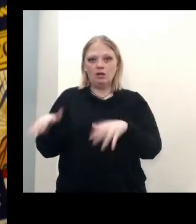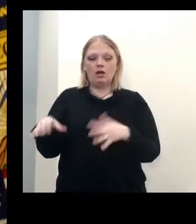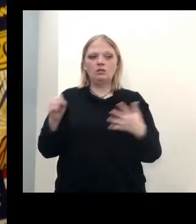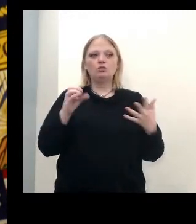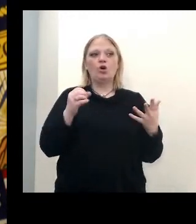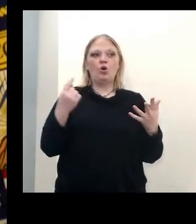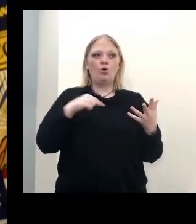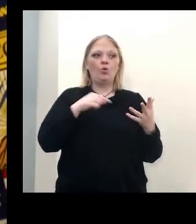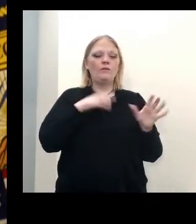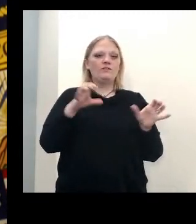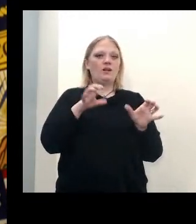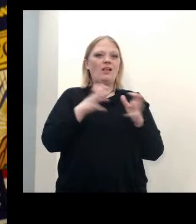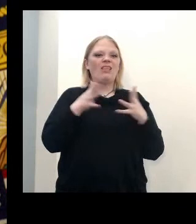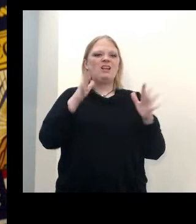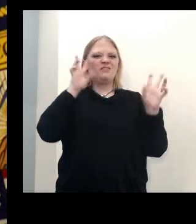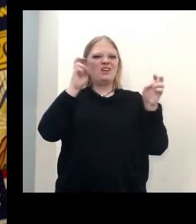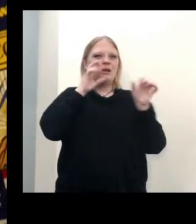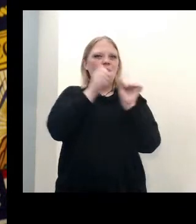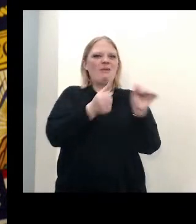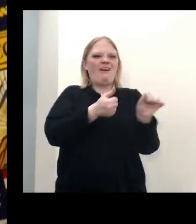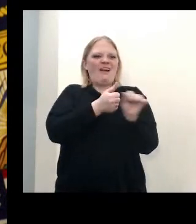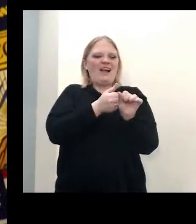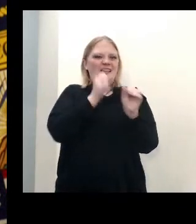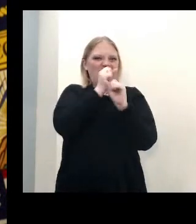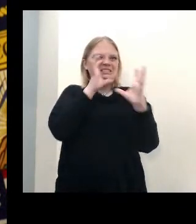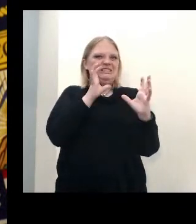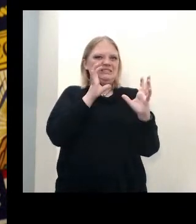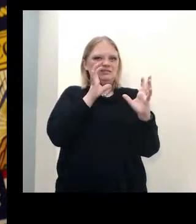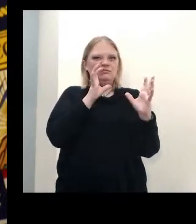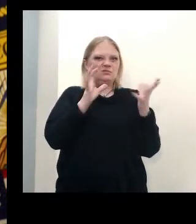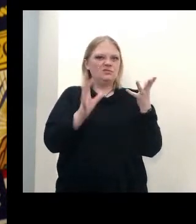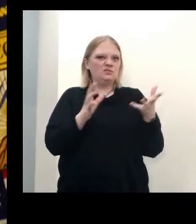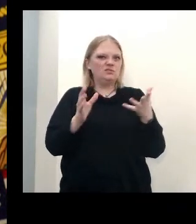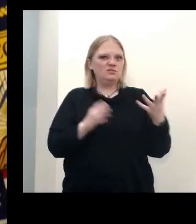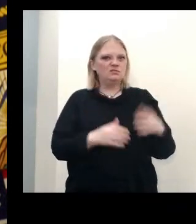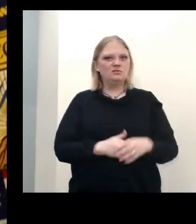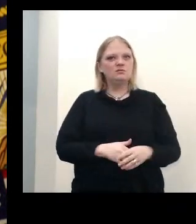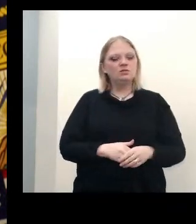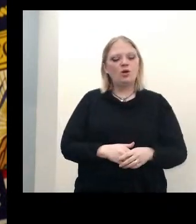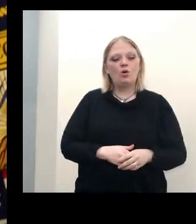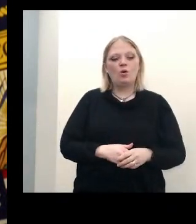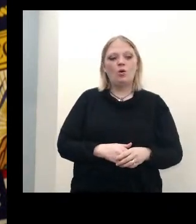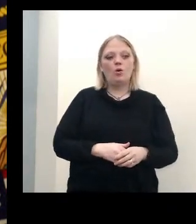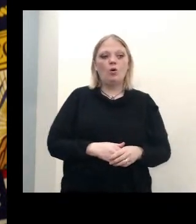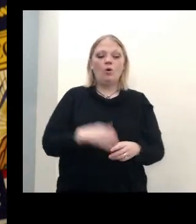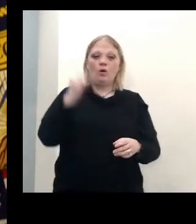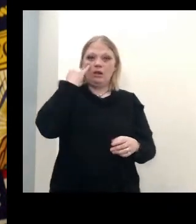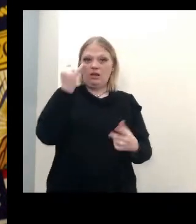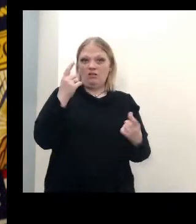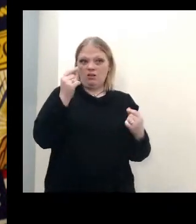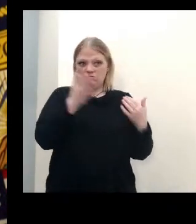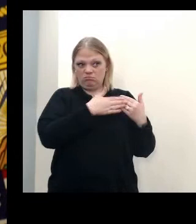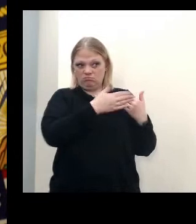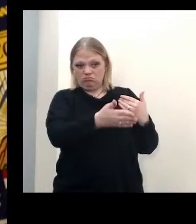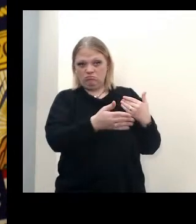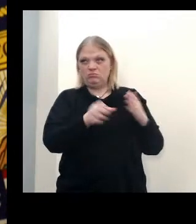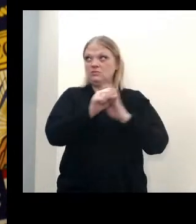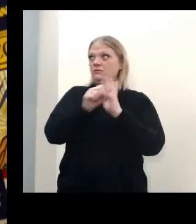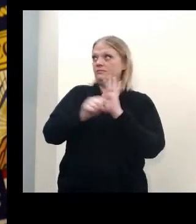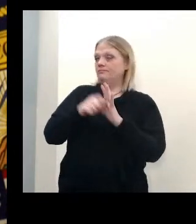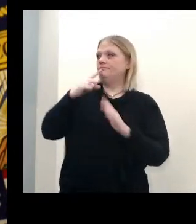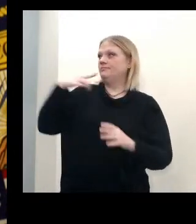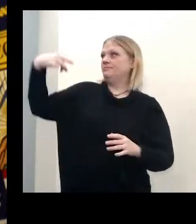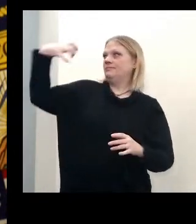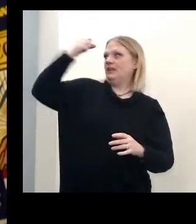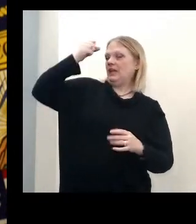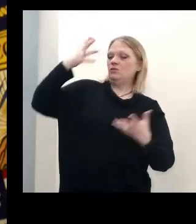the behind the scenes work. What we would do going forward is if the state says, yes, we want to use the